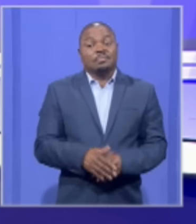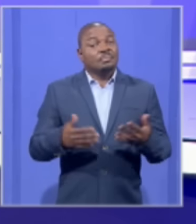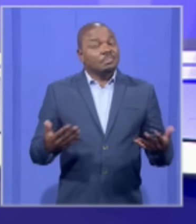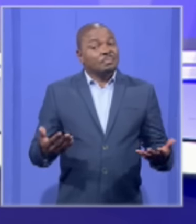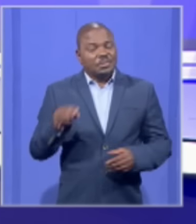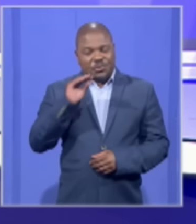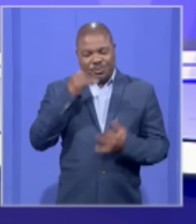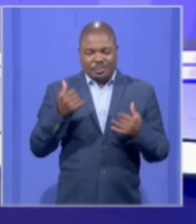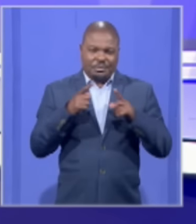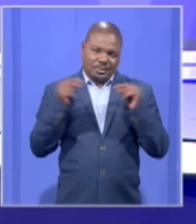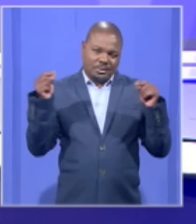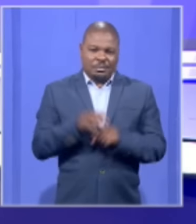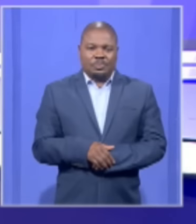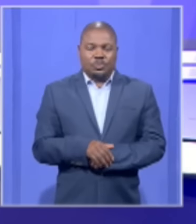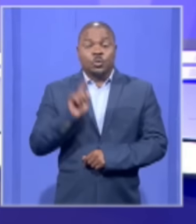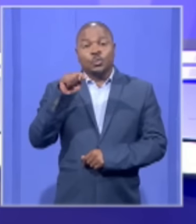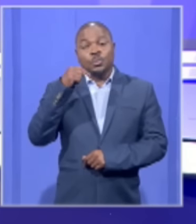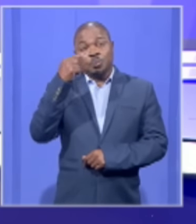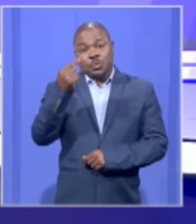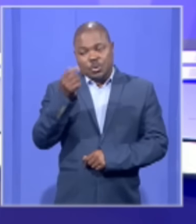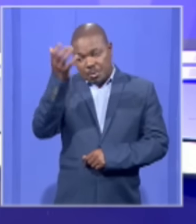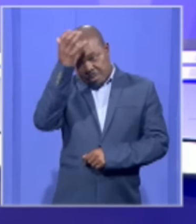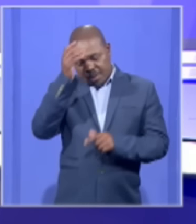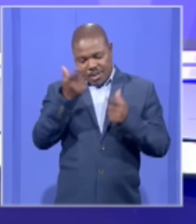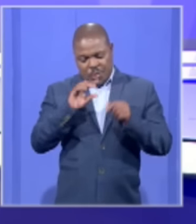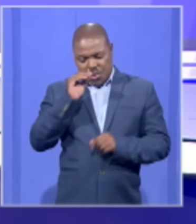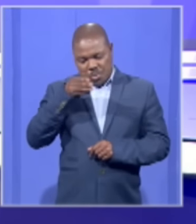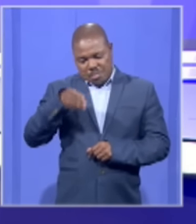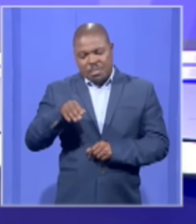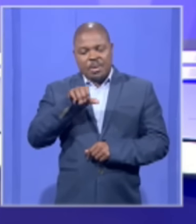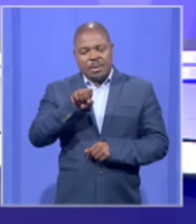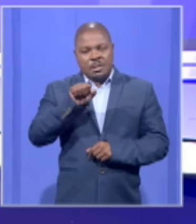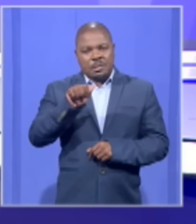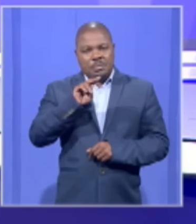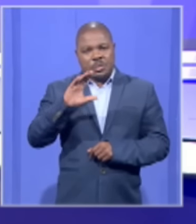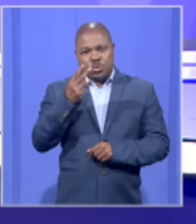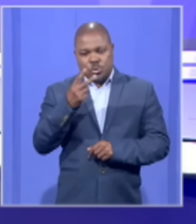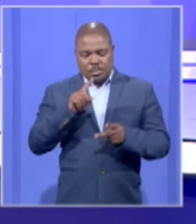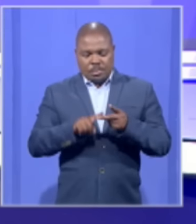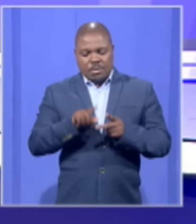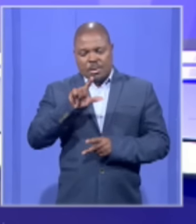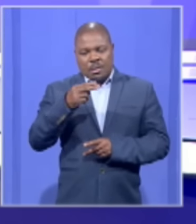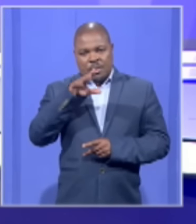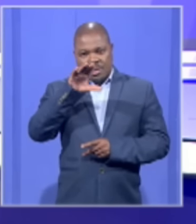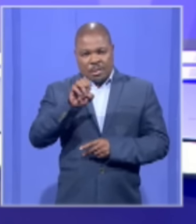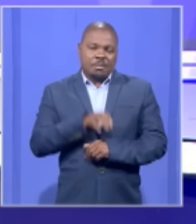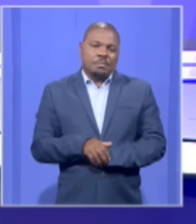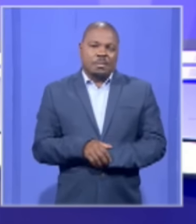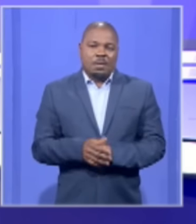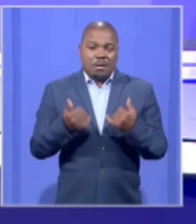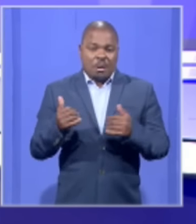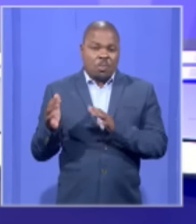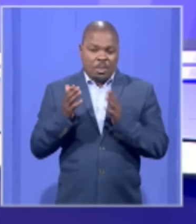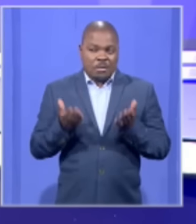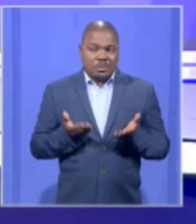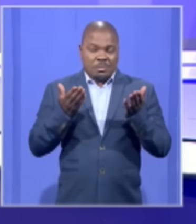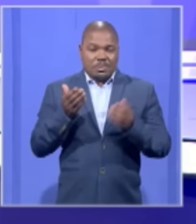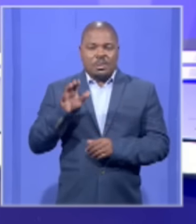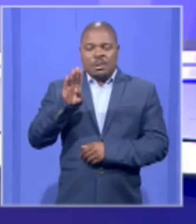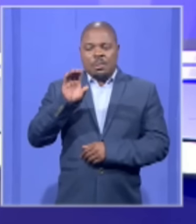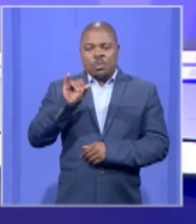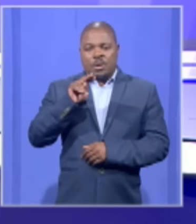Motho di ne di le kalo tsa segonjono kgaso e latelang ke sepedi ka moso mo SABC 2 le SABC le hae. Ga jana ke go tlogela le boinelo